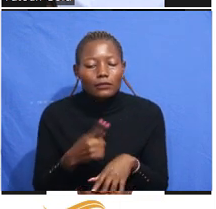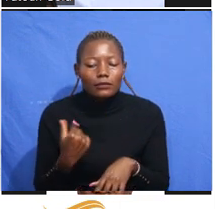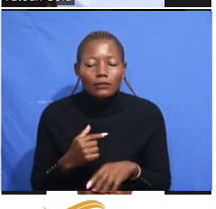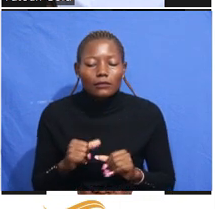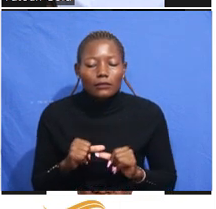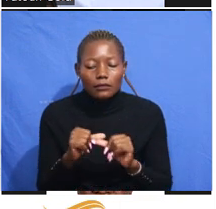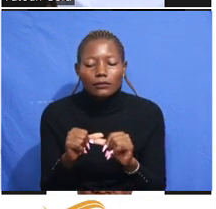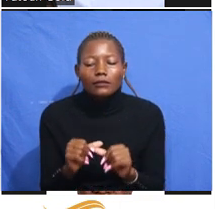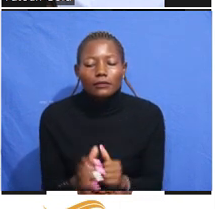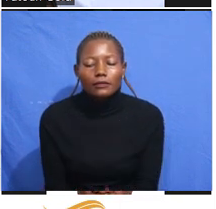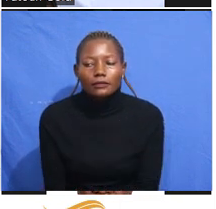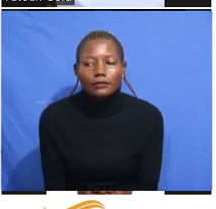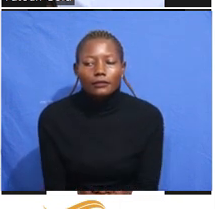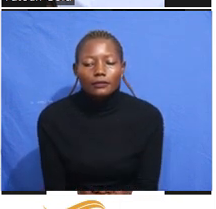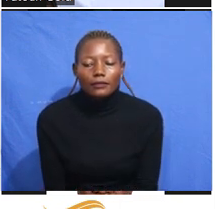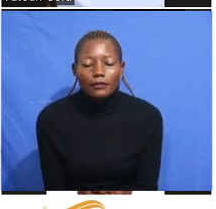presentation.